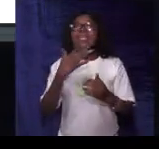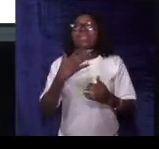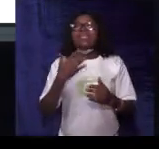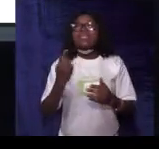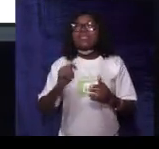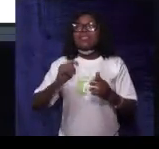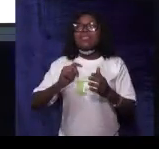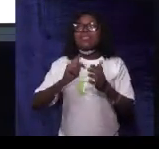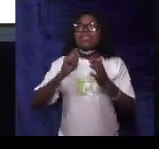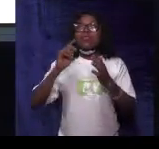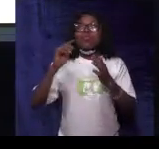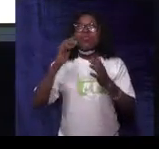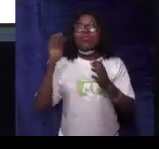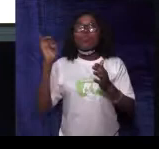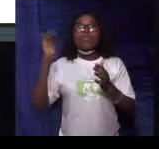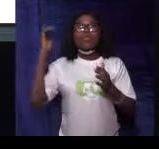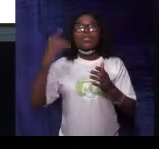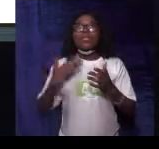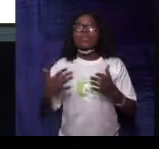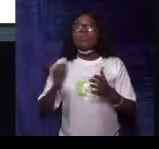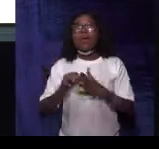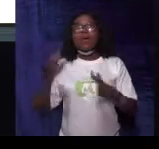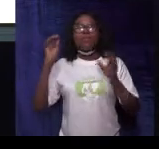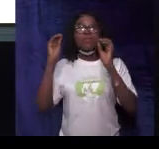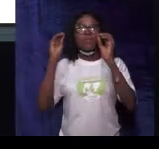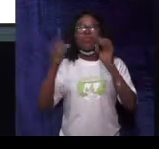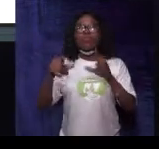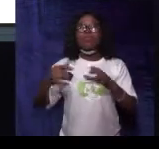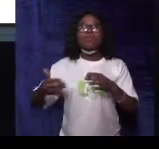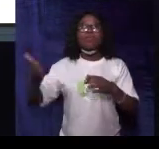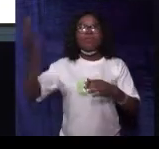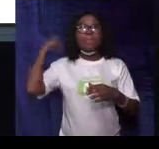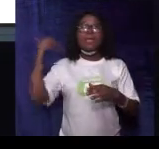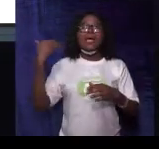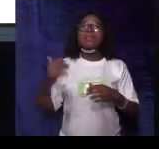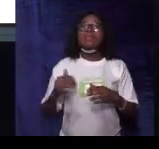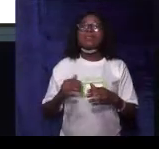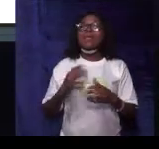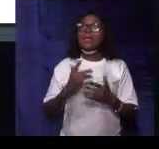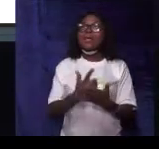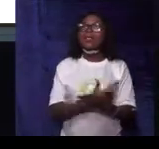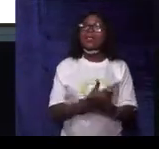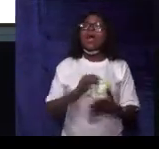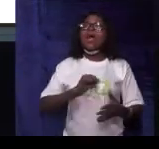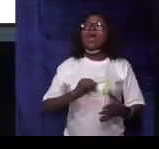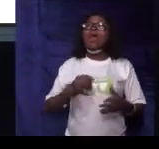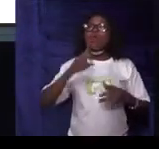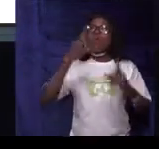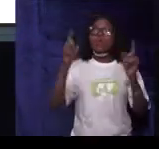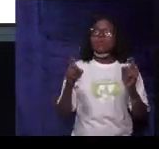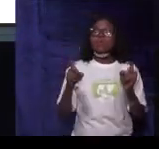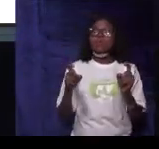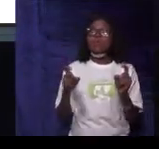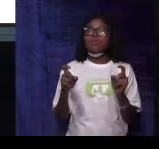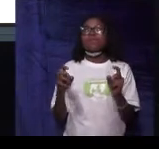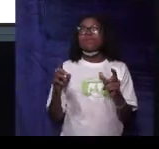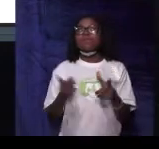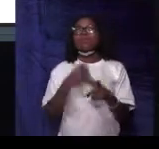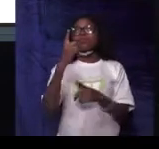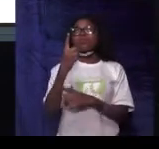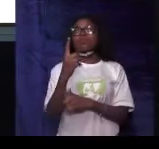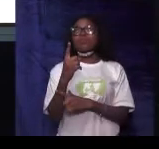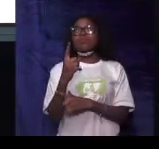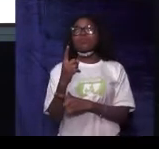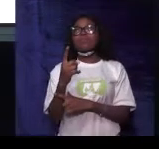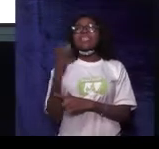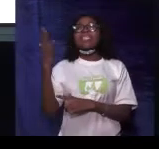recall concepts taught in previous lessons. Now, let's start. Are you ready, pupils? Question. The